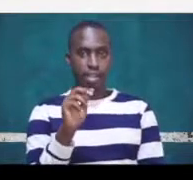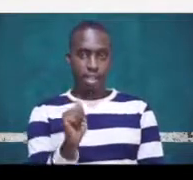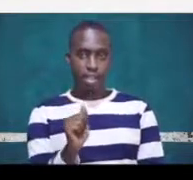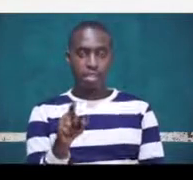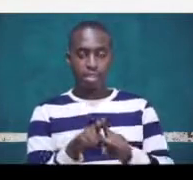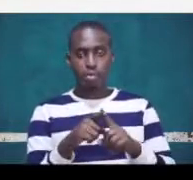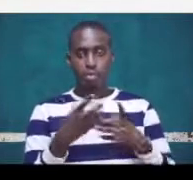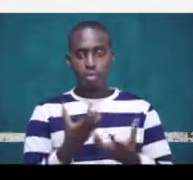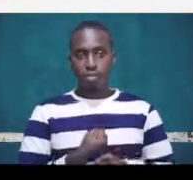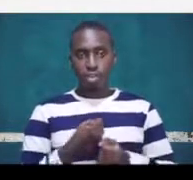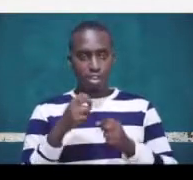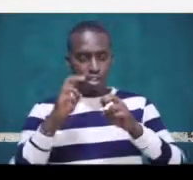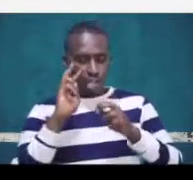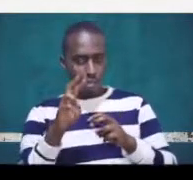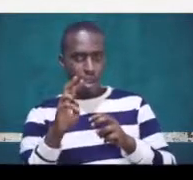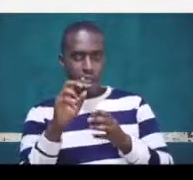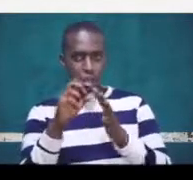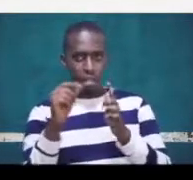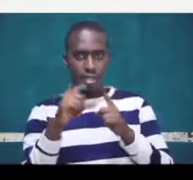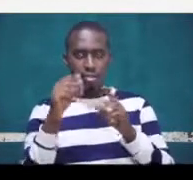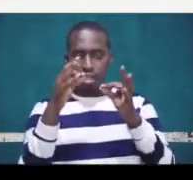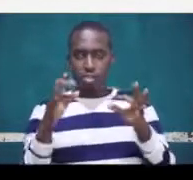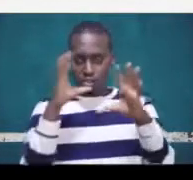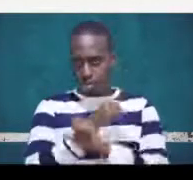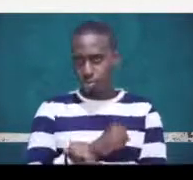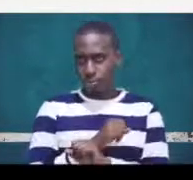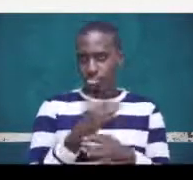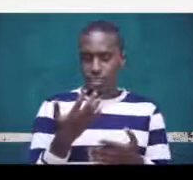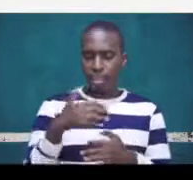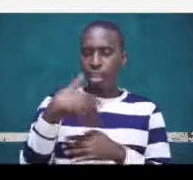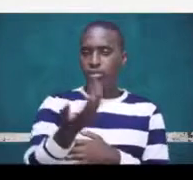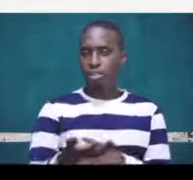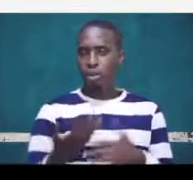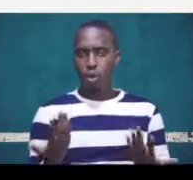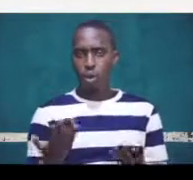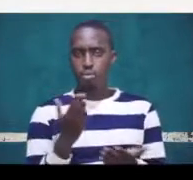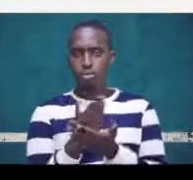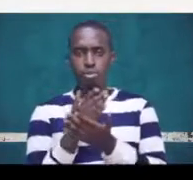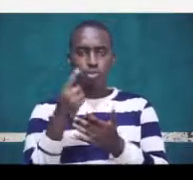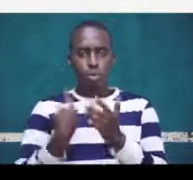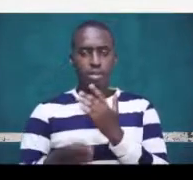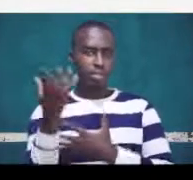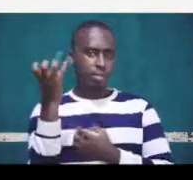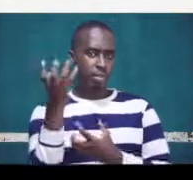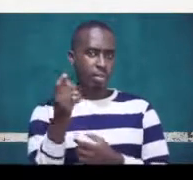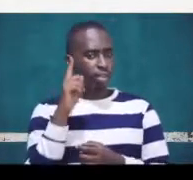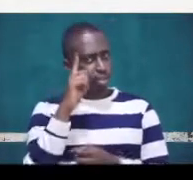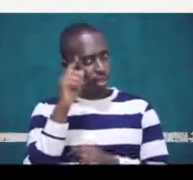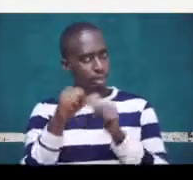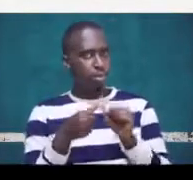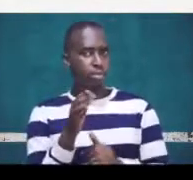have single-stranded. Check the letters. There must be something missing. Did I miss it out, or it's what is expected? Think about